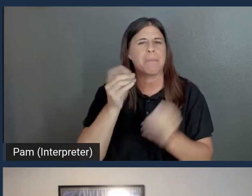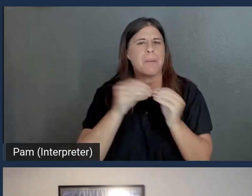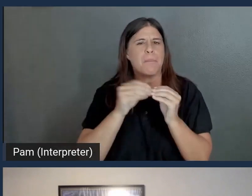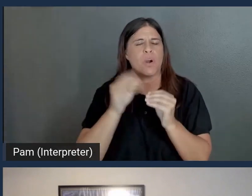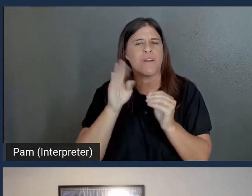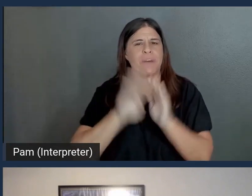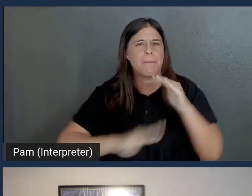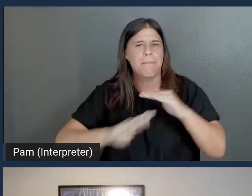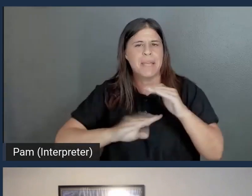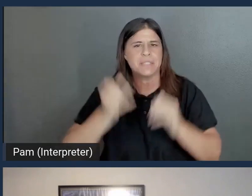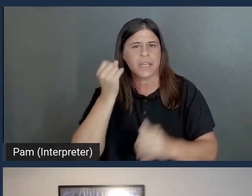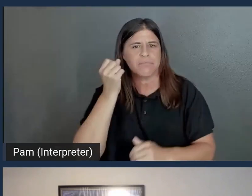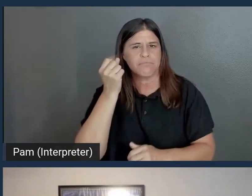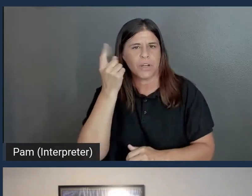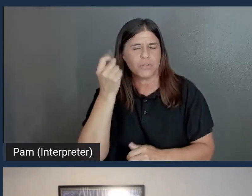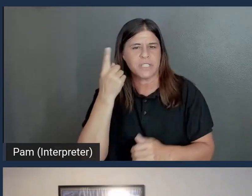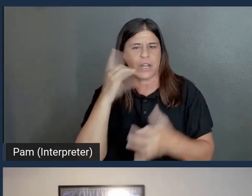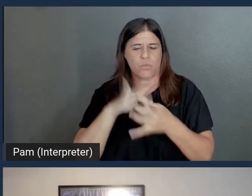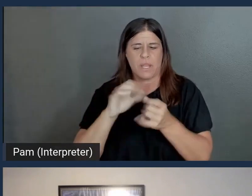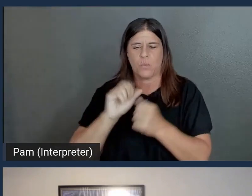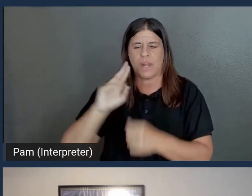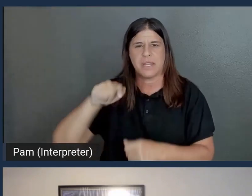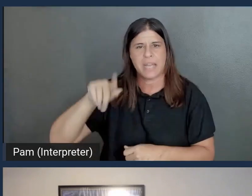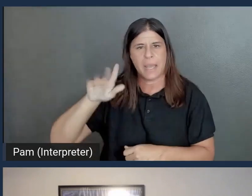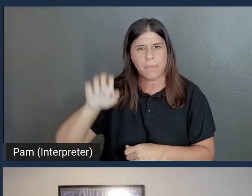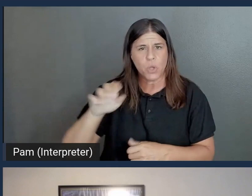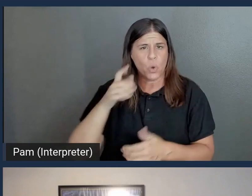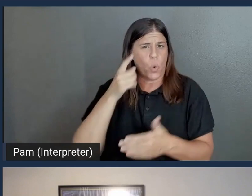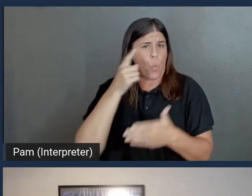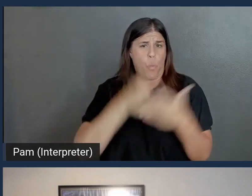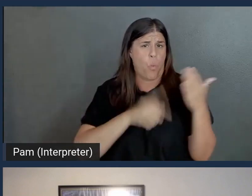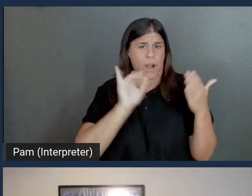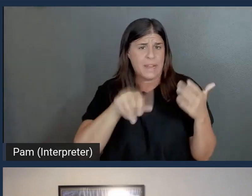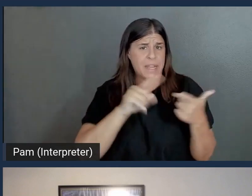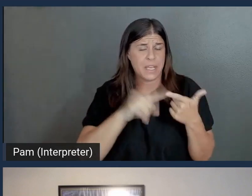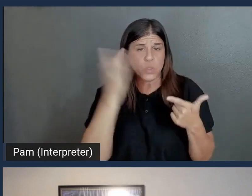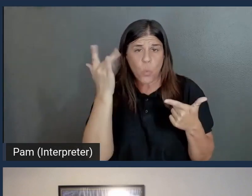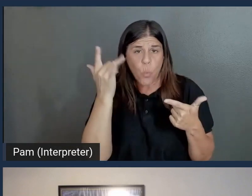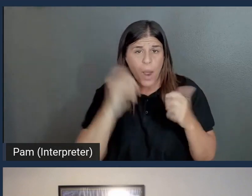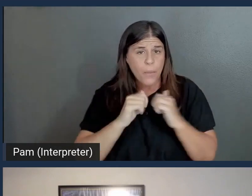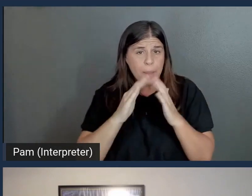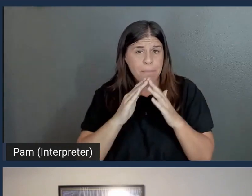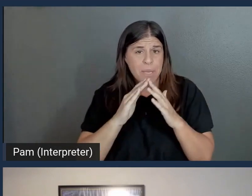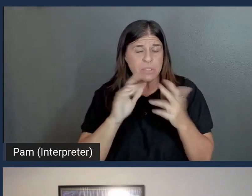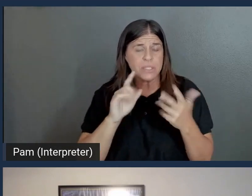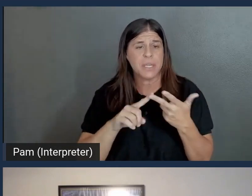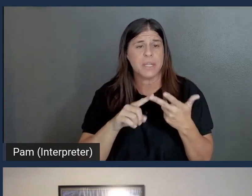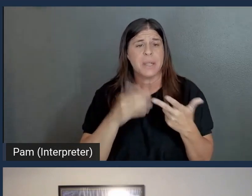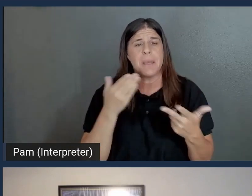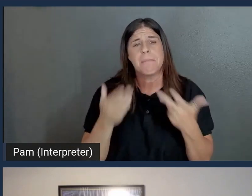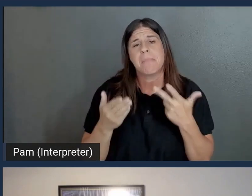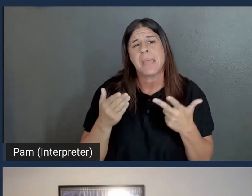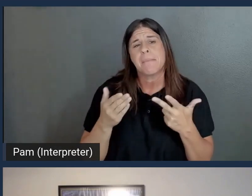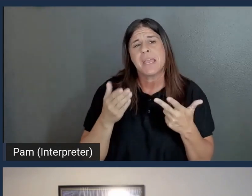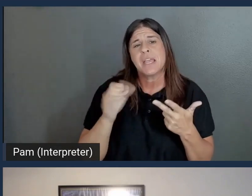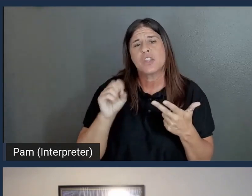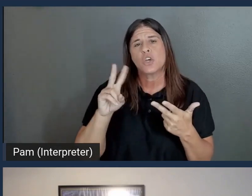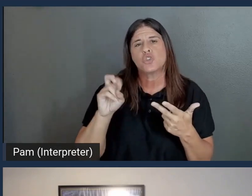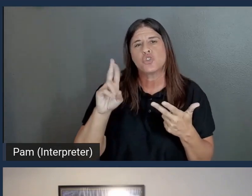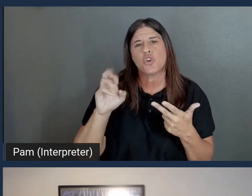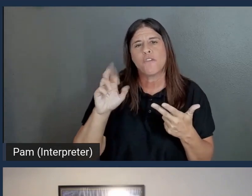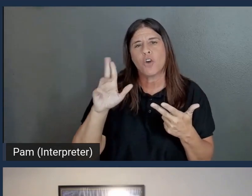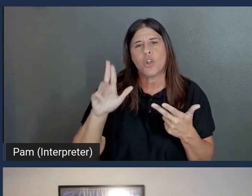of Neptune, kind of what it is, why we built it, maybe get a bit into like the serverlessness of